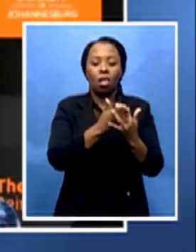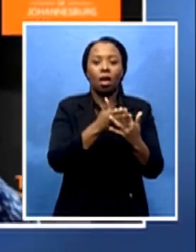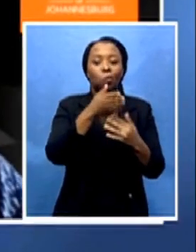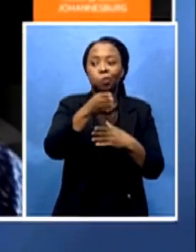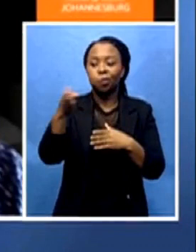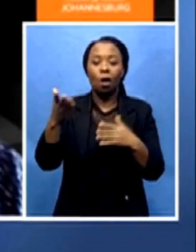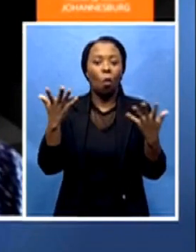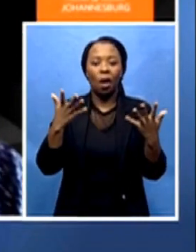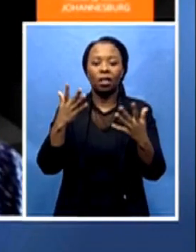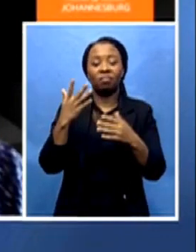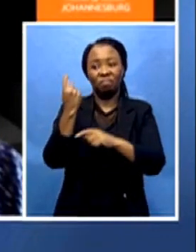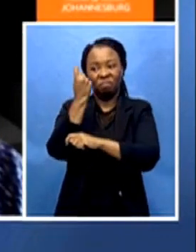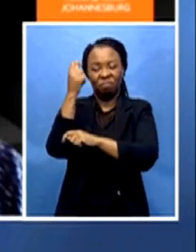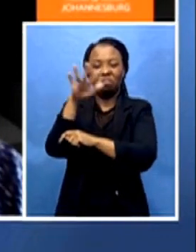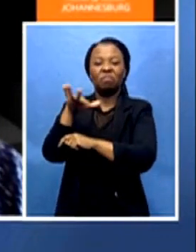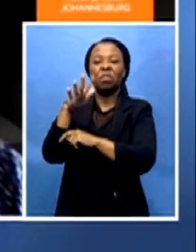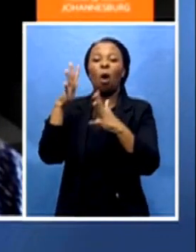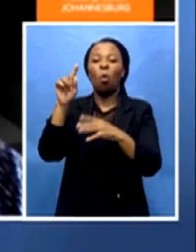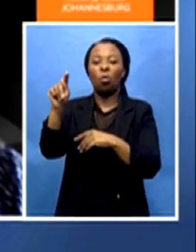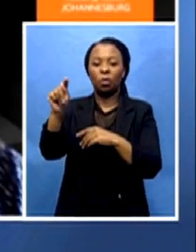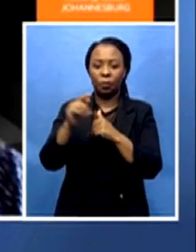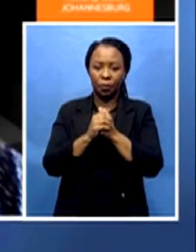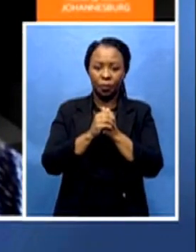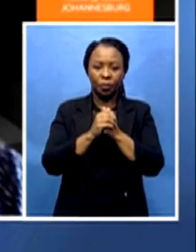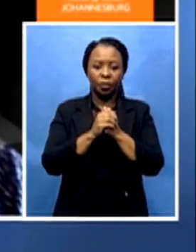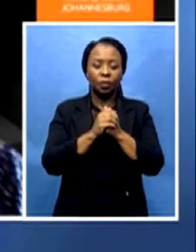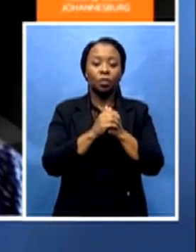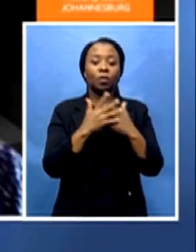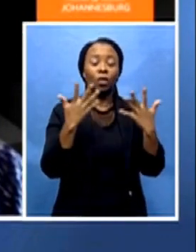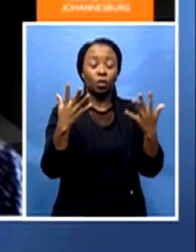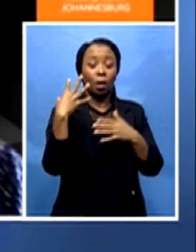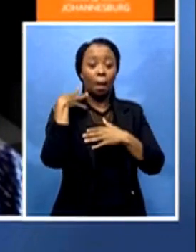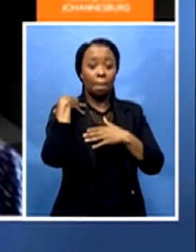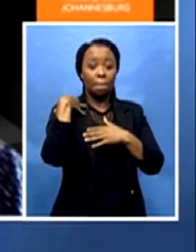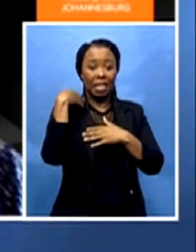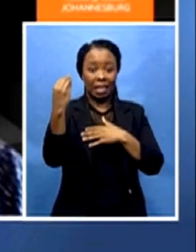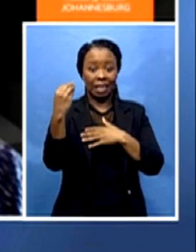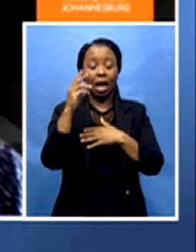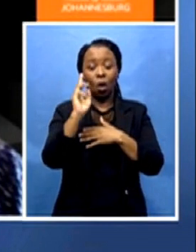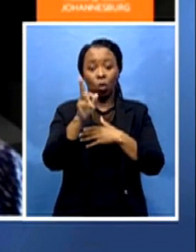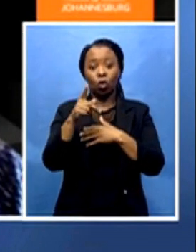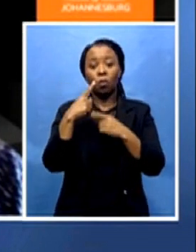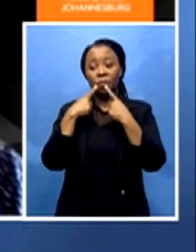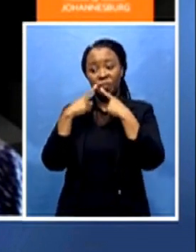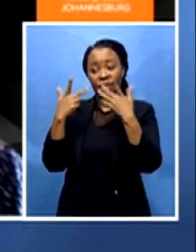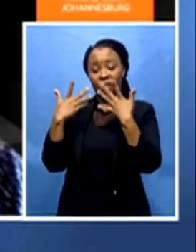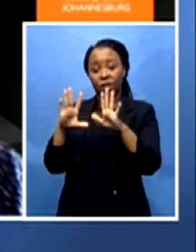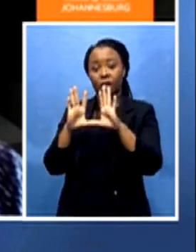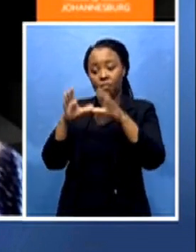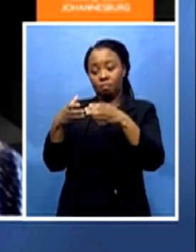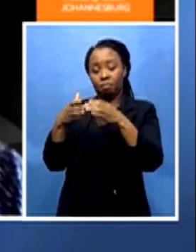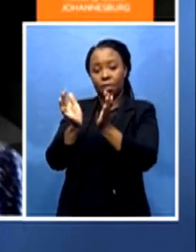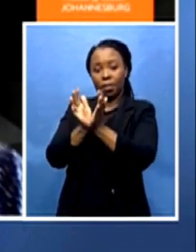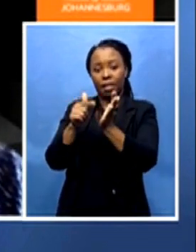that the minister also mentioned as she wrapped up the Lekgotla is psychosocial support. Dealing